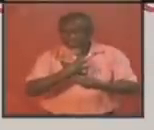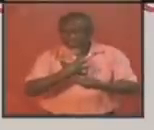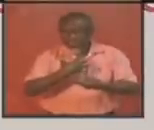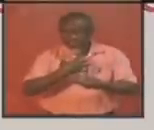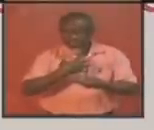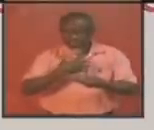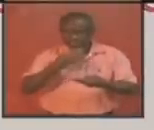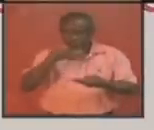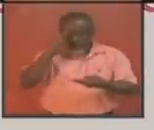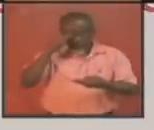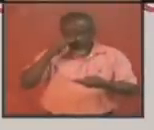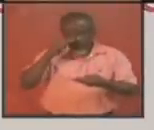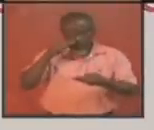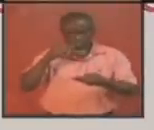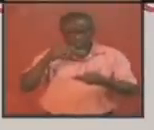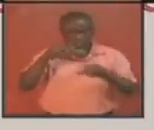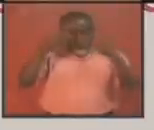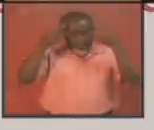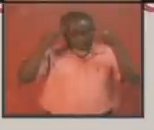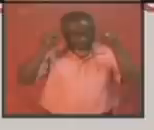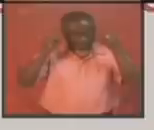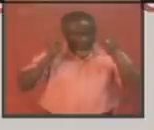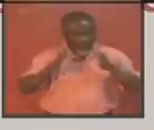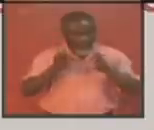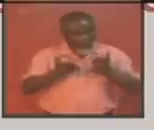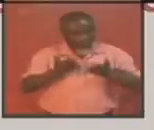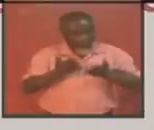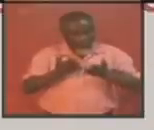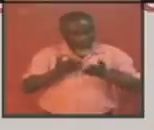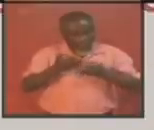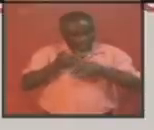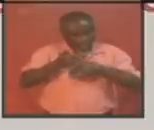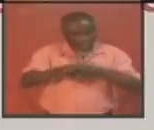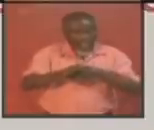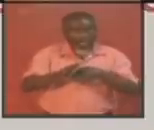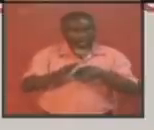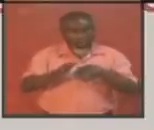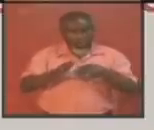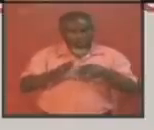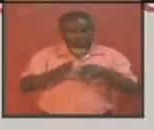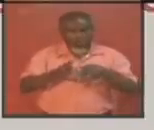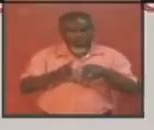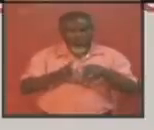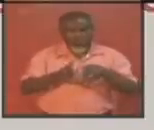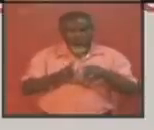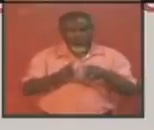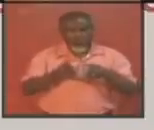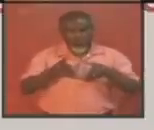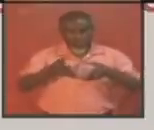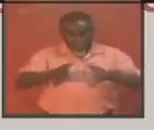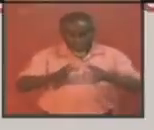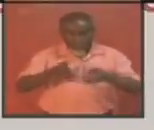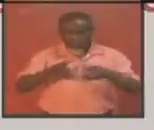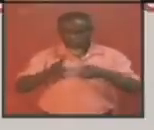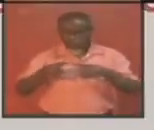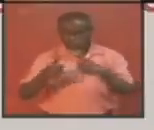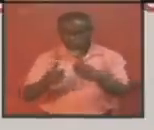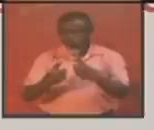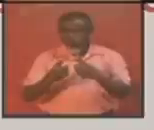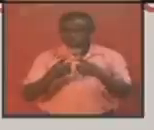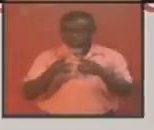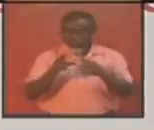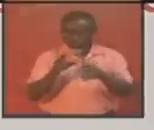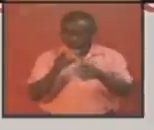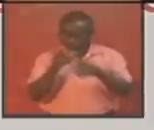exemption based on the criteria set out. So that is before the Ministry, and we will communicate with the group that has written to us for the exemption